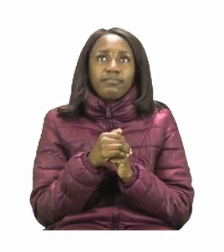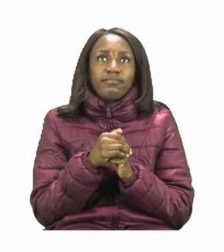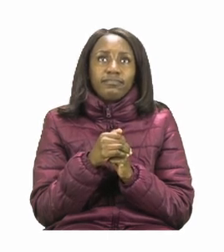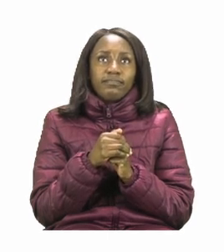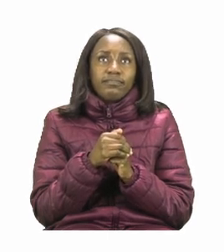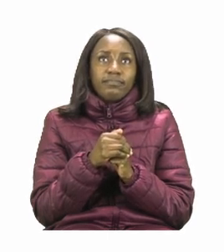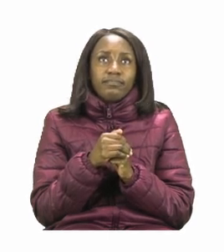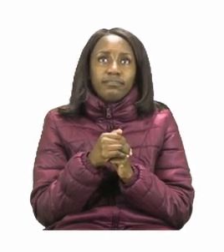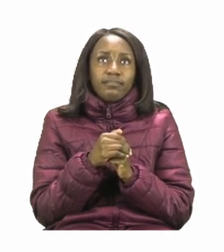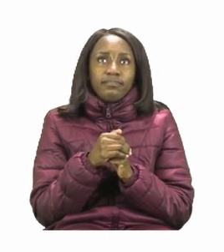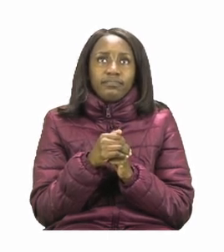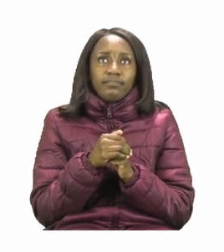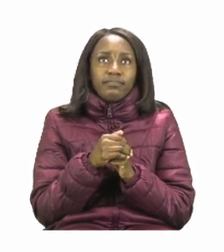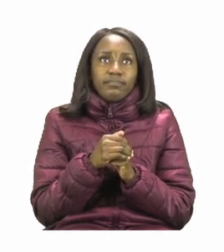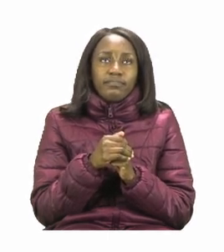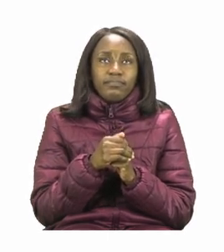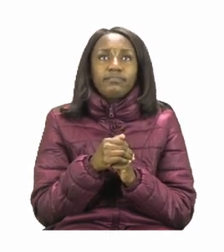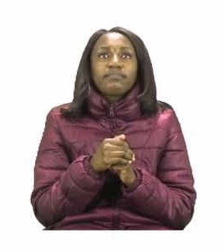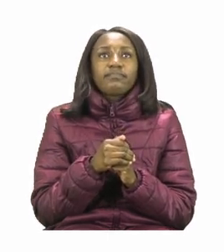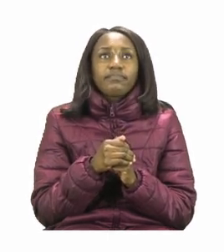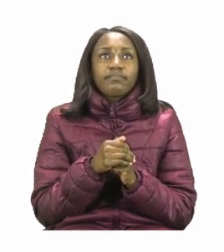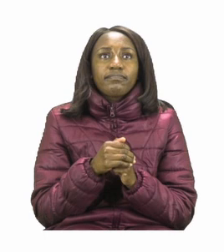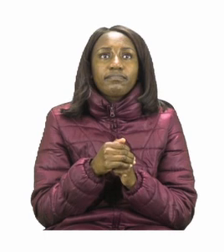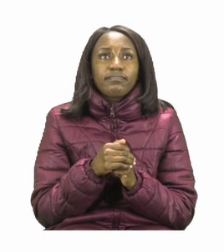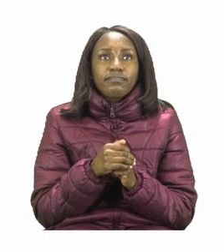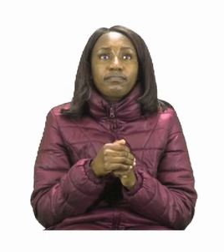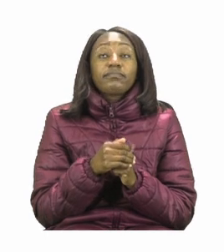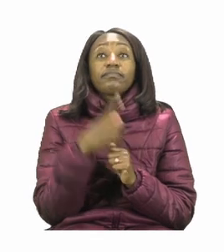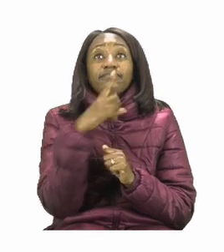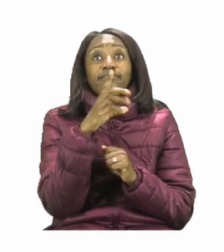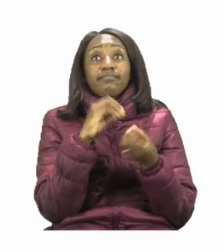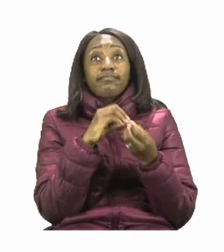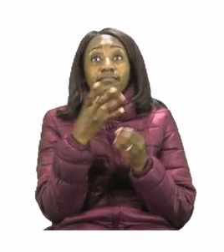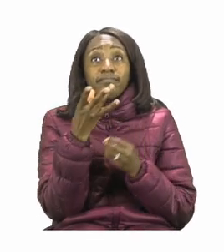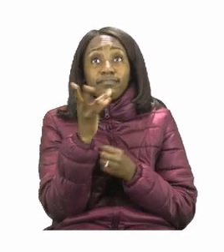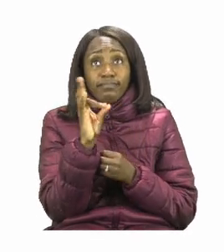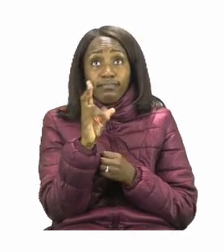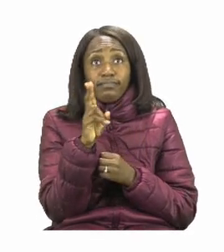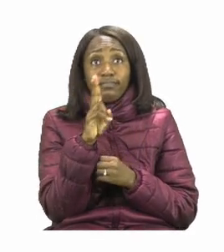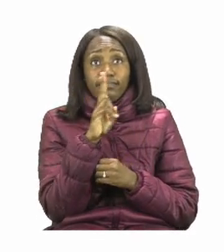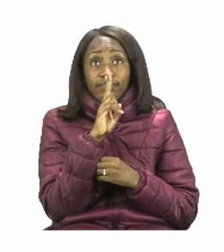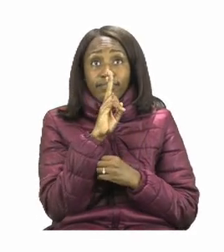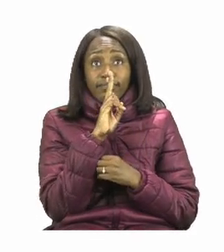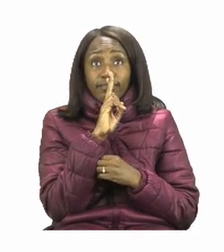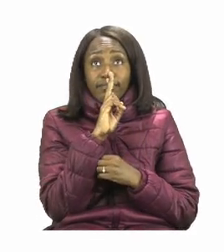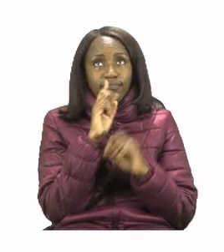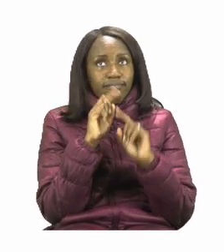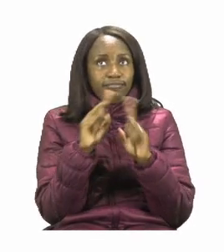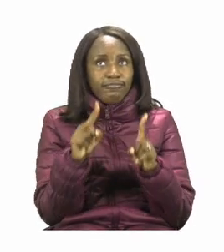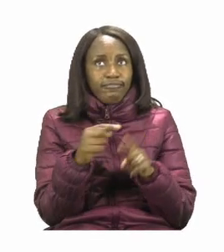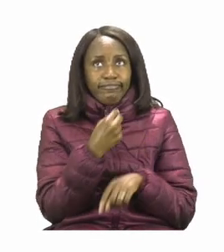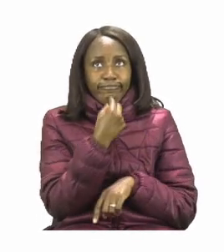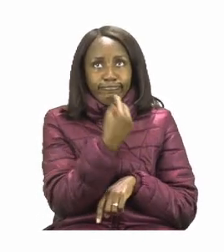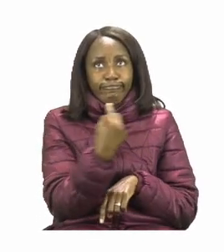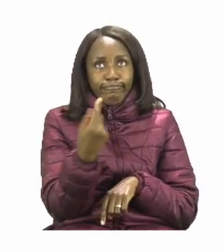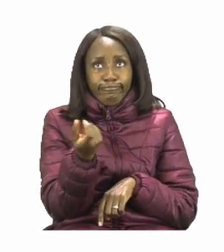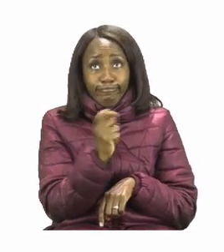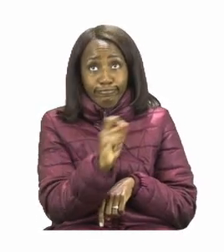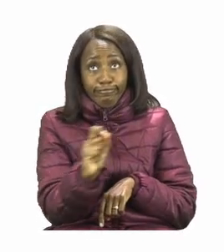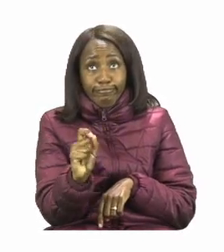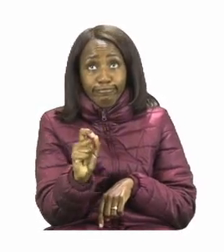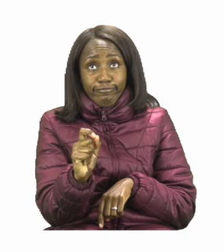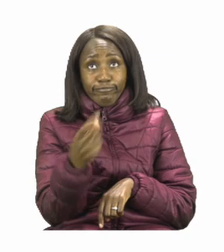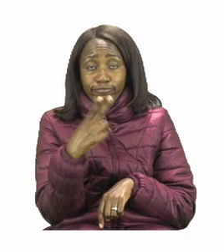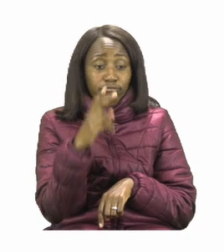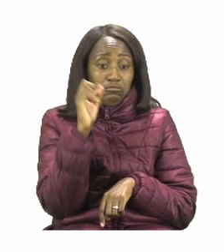your answers. For number 7, however, the answer is different. There, you are not going to